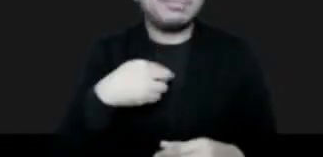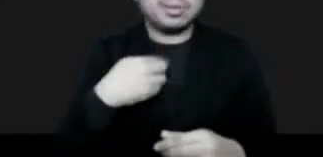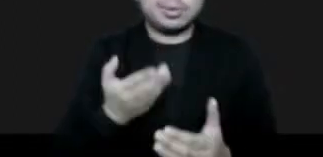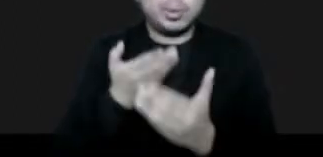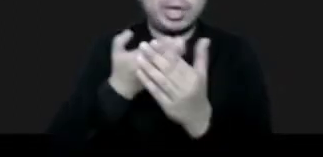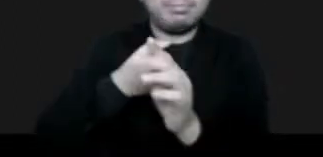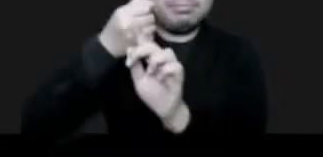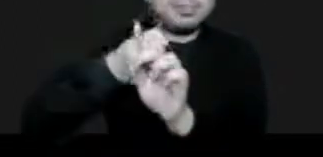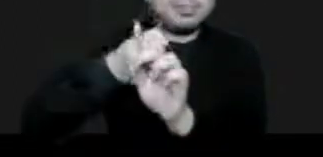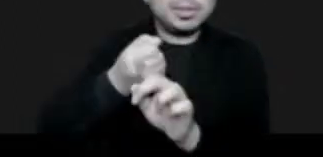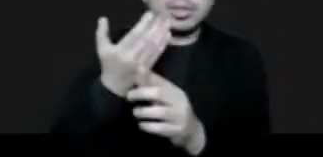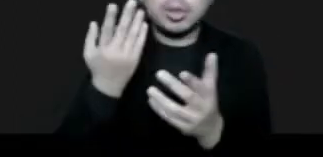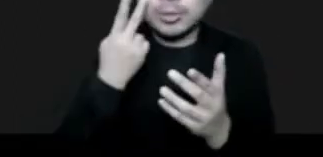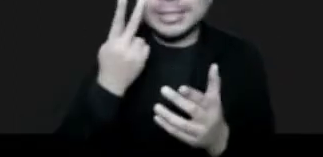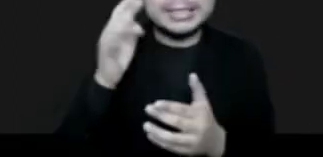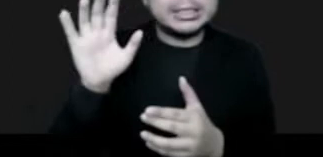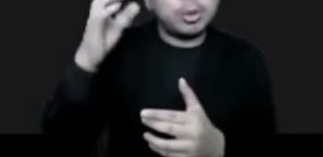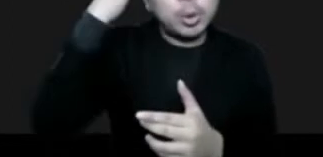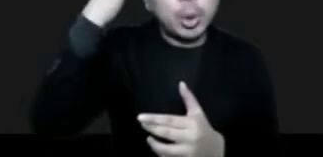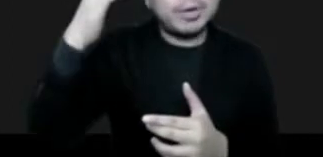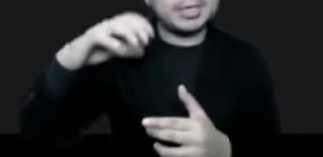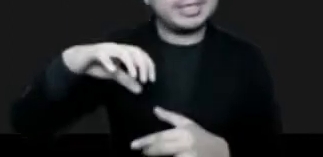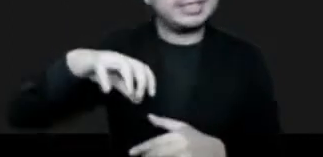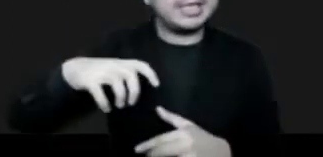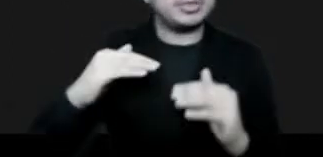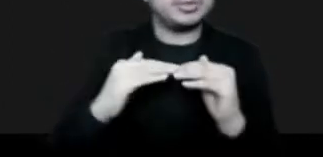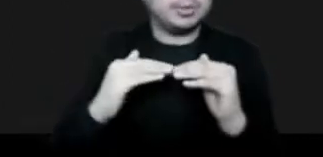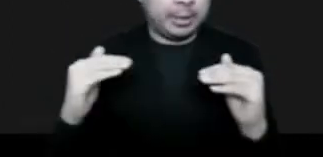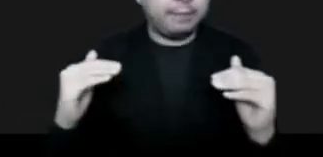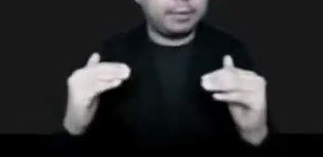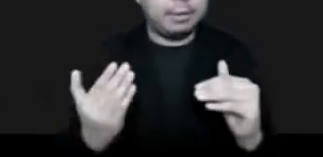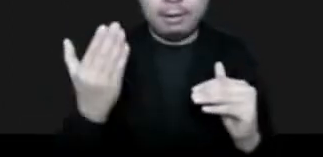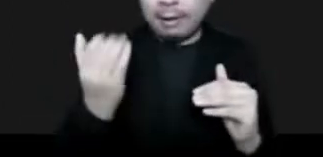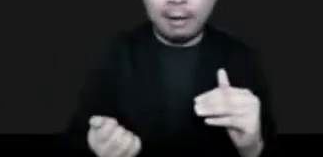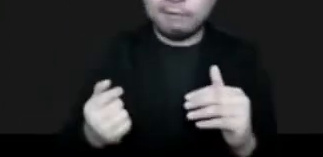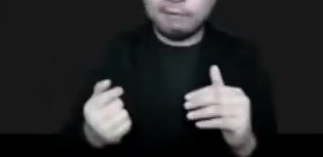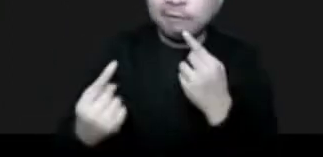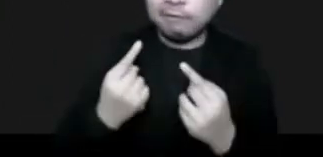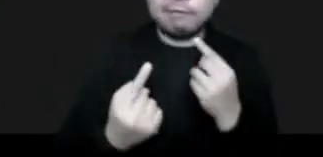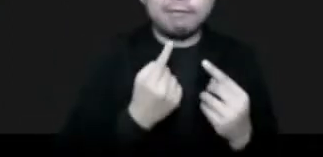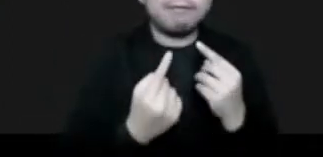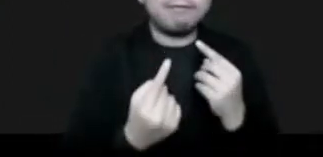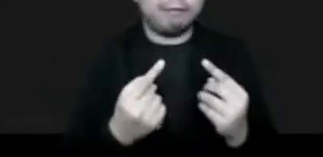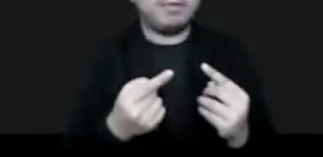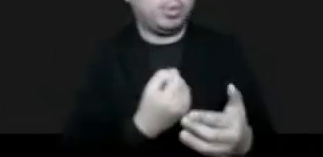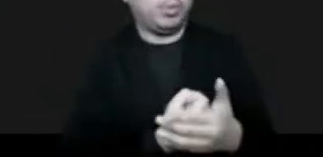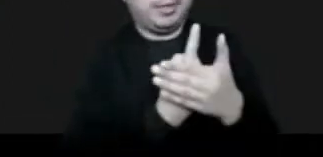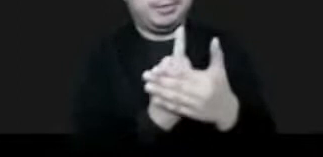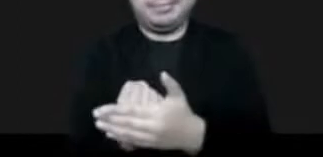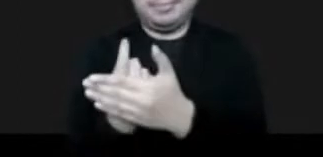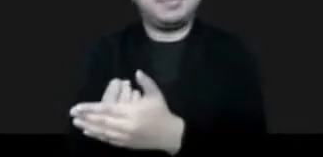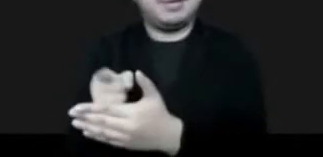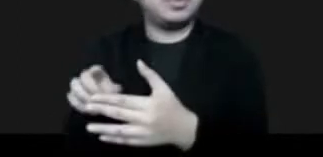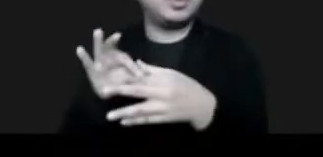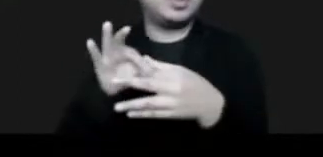level and see if there are any consultations happening about the midterm review.